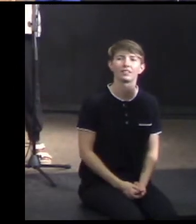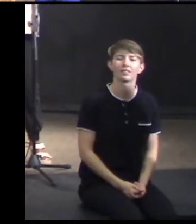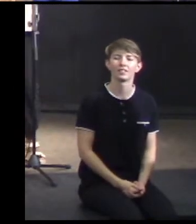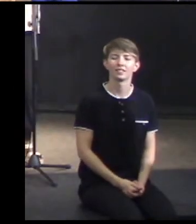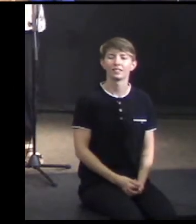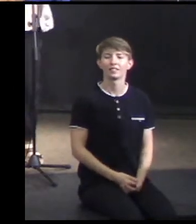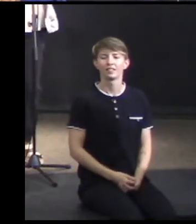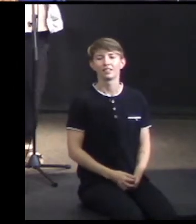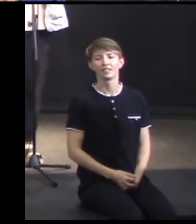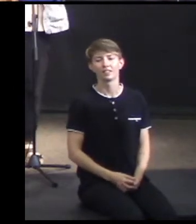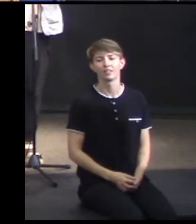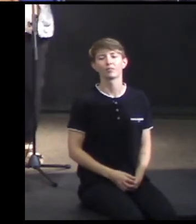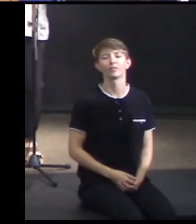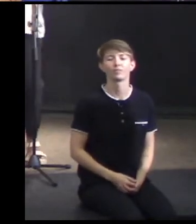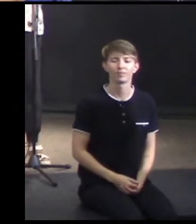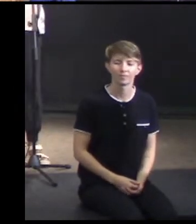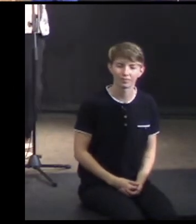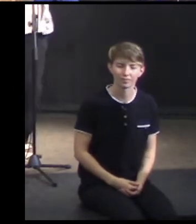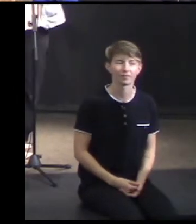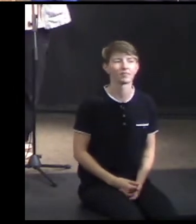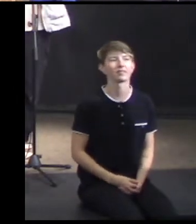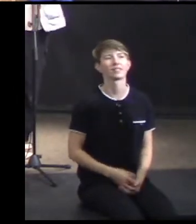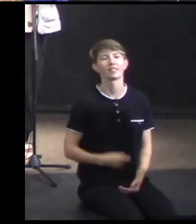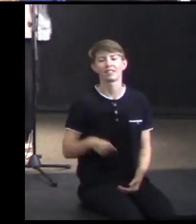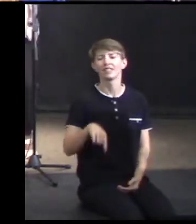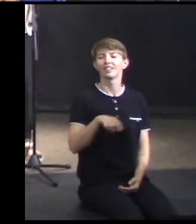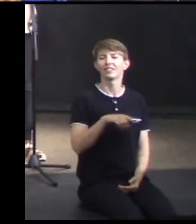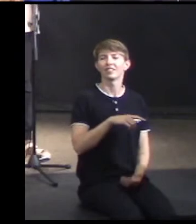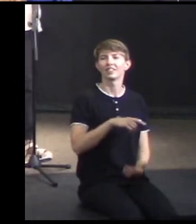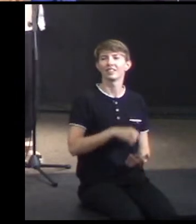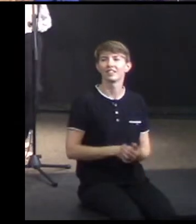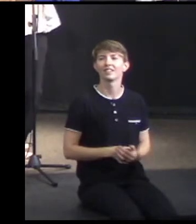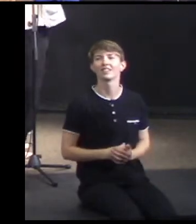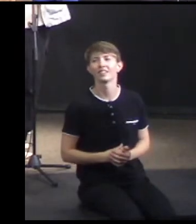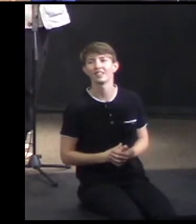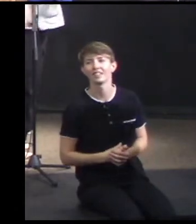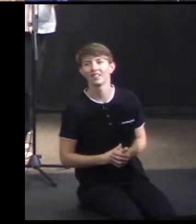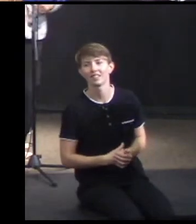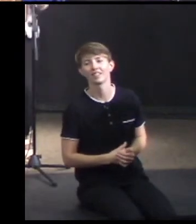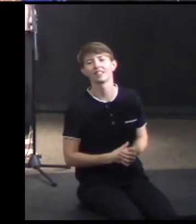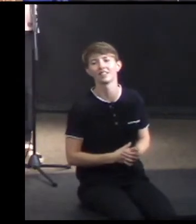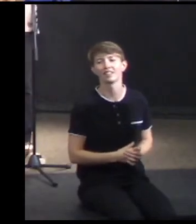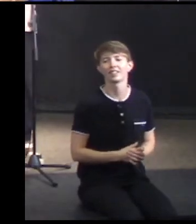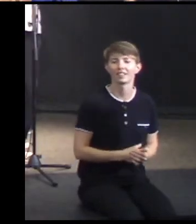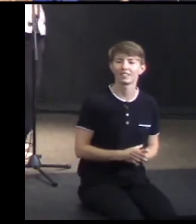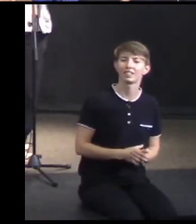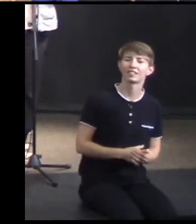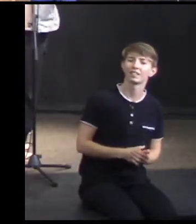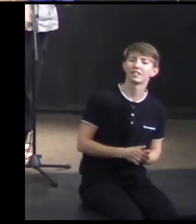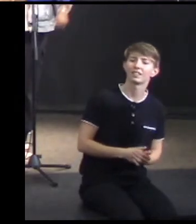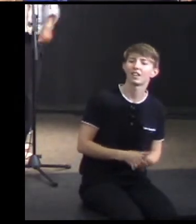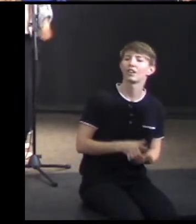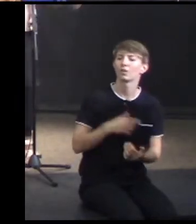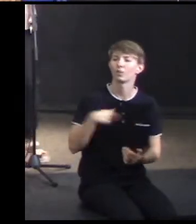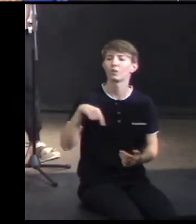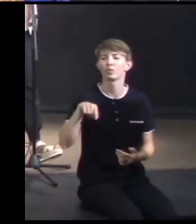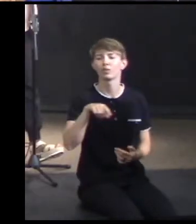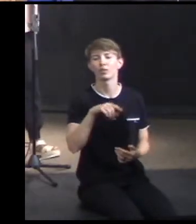hosanna. Ina ita yimelela, ita yimelela, hosanna.